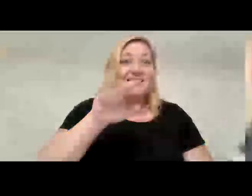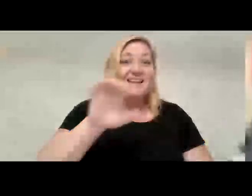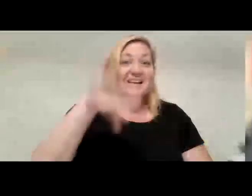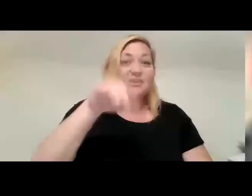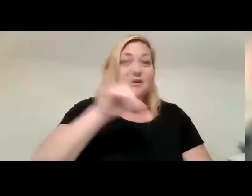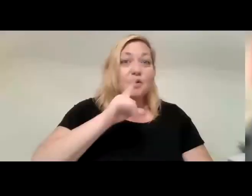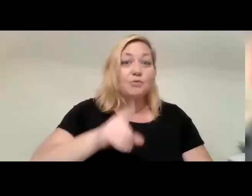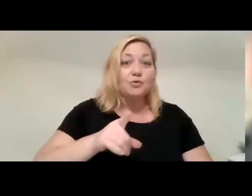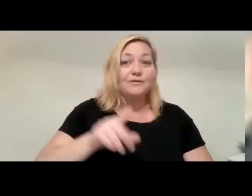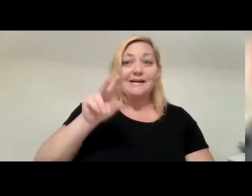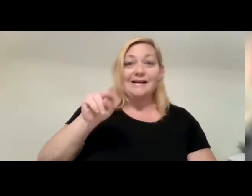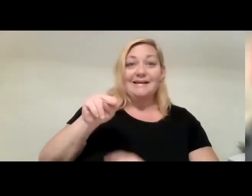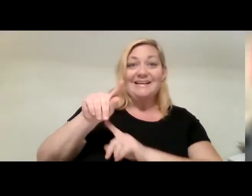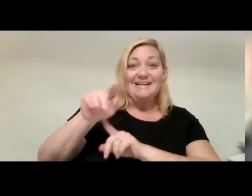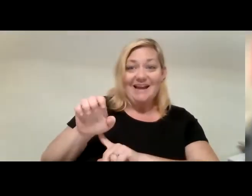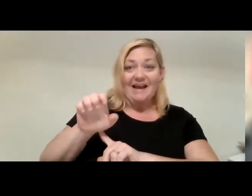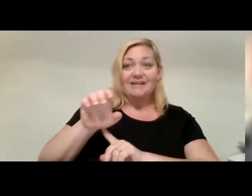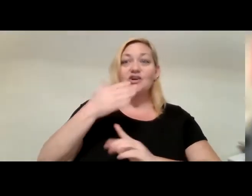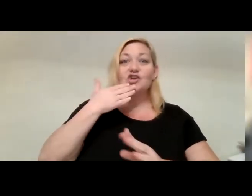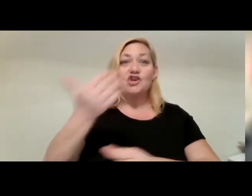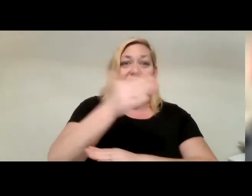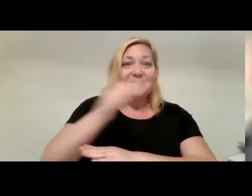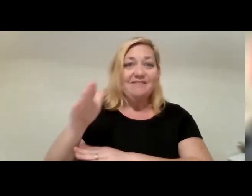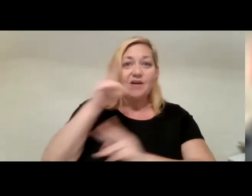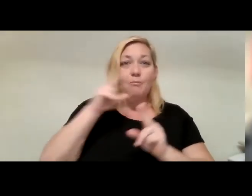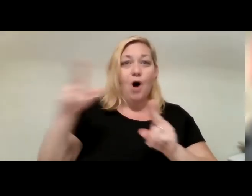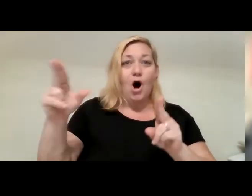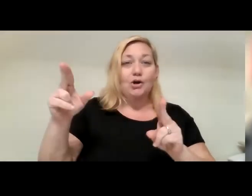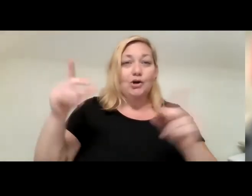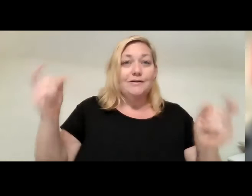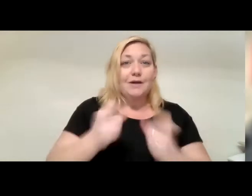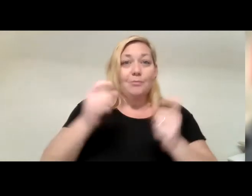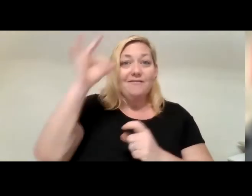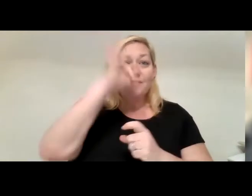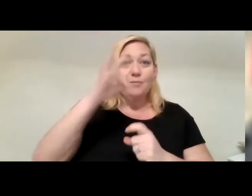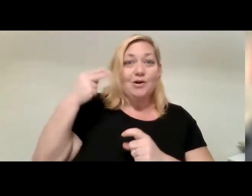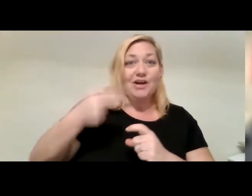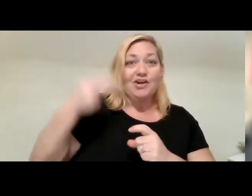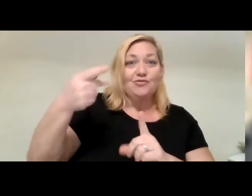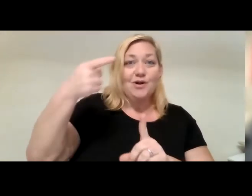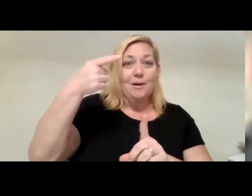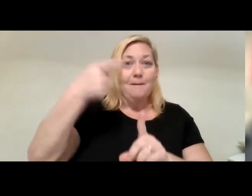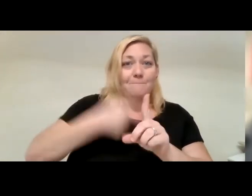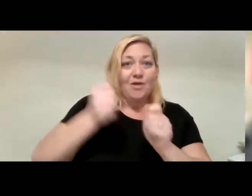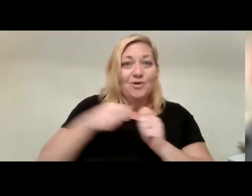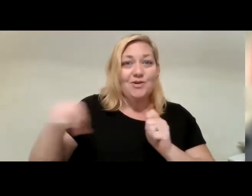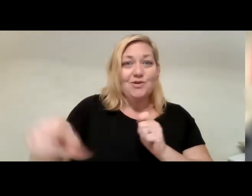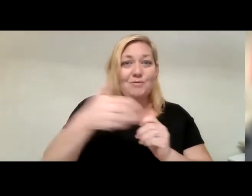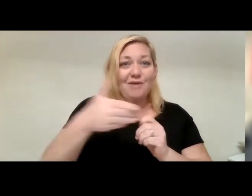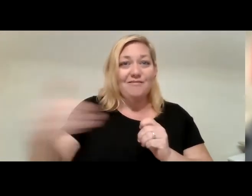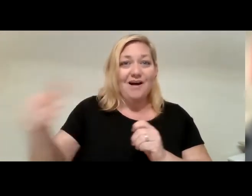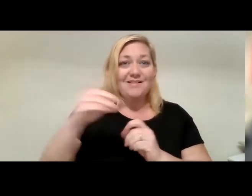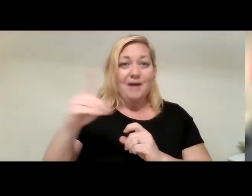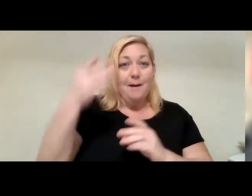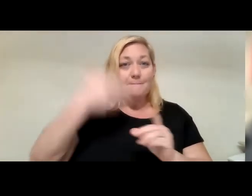Good evening, everyone. I am honored to celebrate Filipino-American History Month with you, my fellow California Democrats. My name is